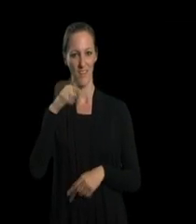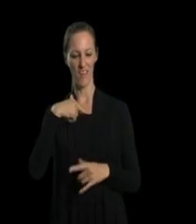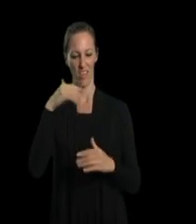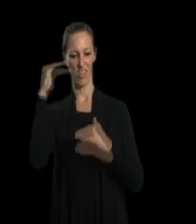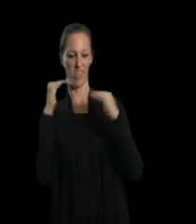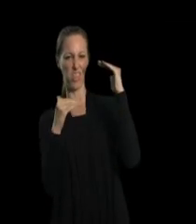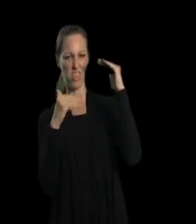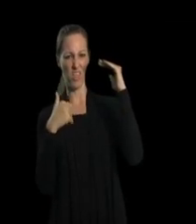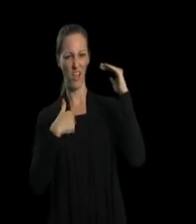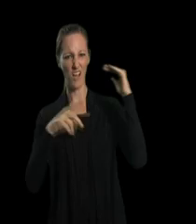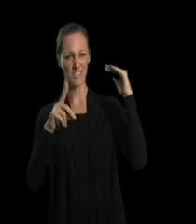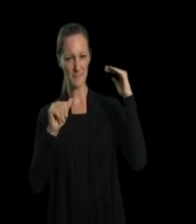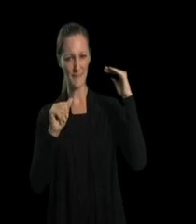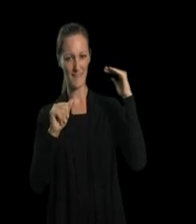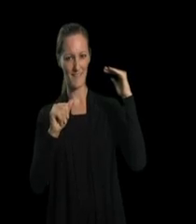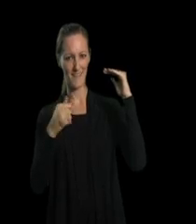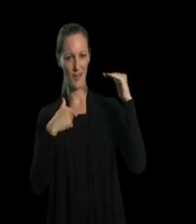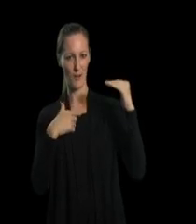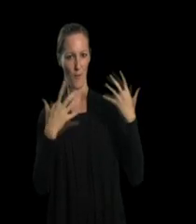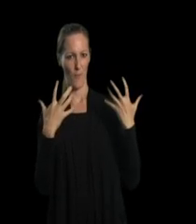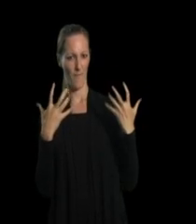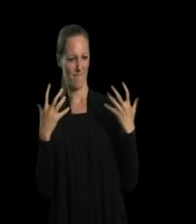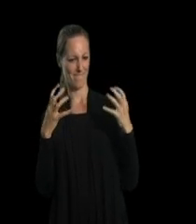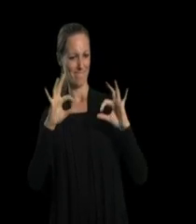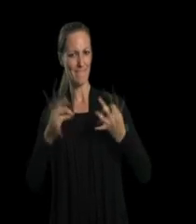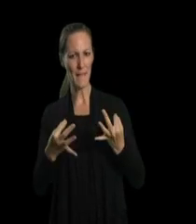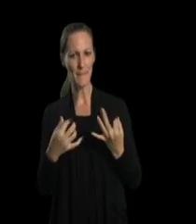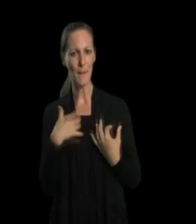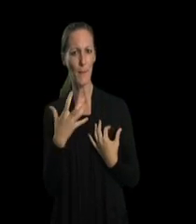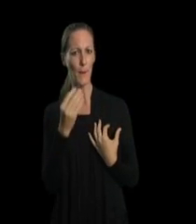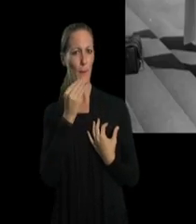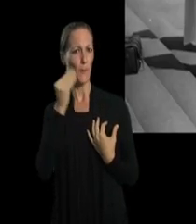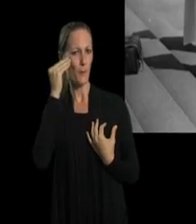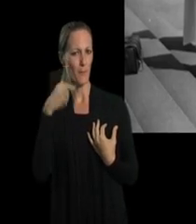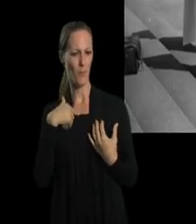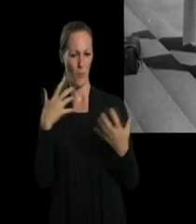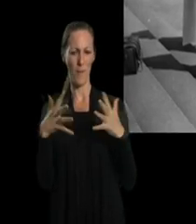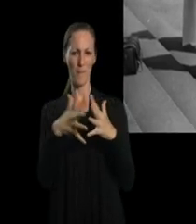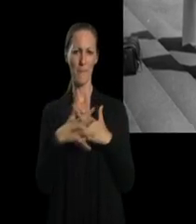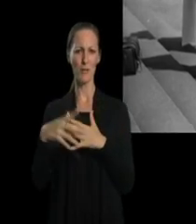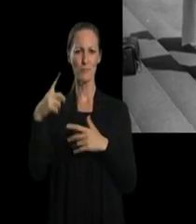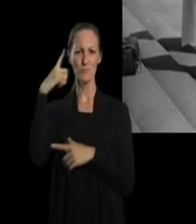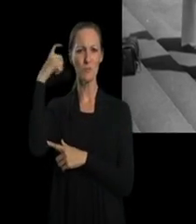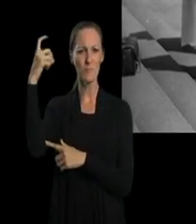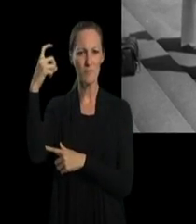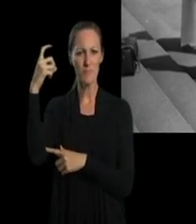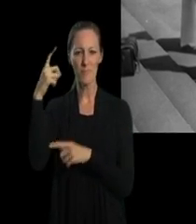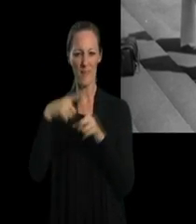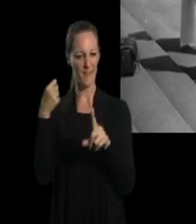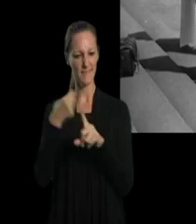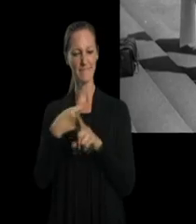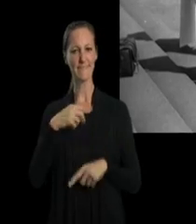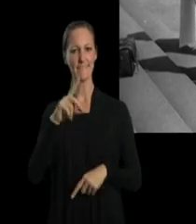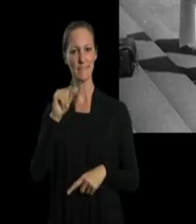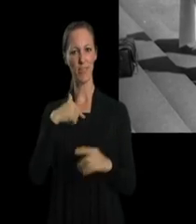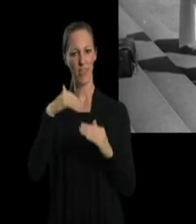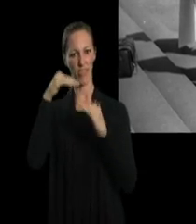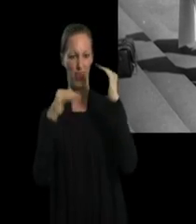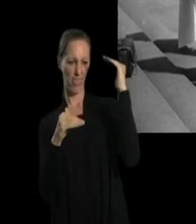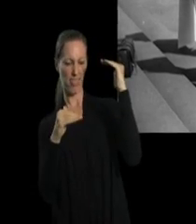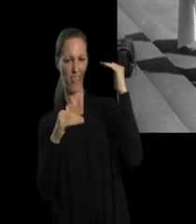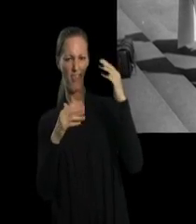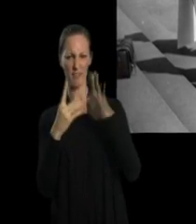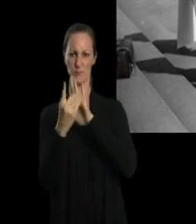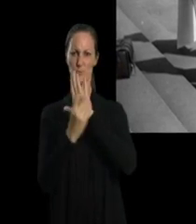a second-class citizenship. They wanted families, they wanted homes, they wanted the American dream, but they had a disability and